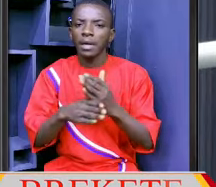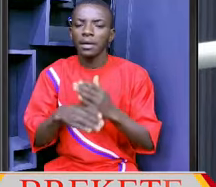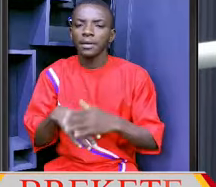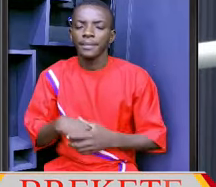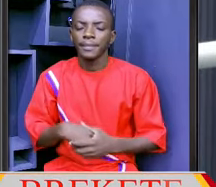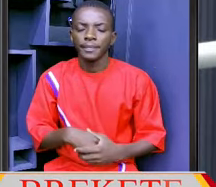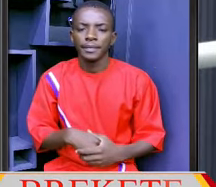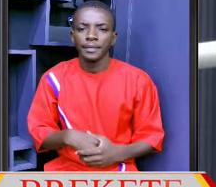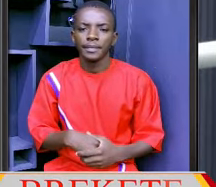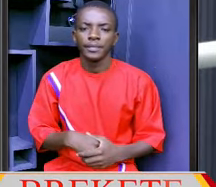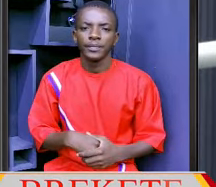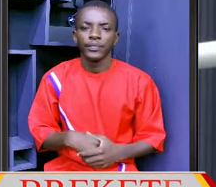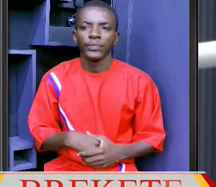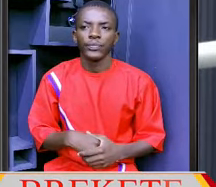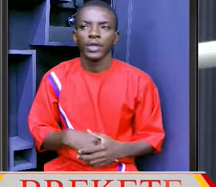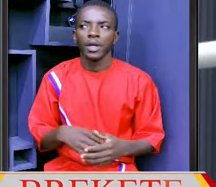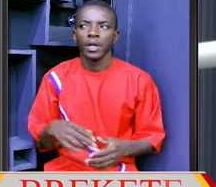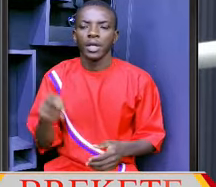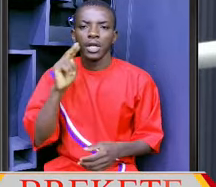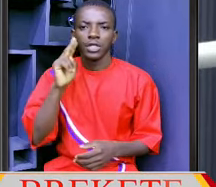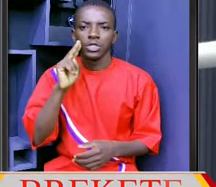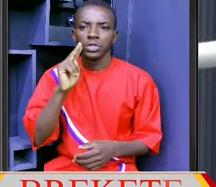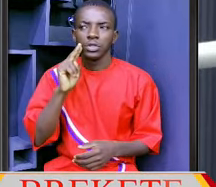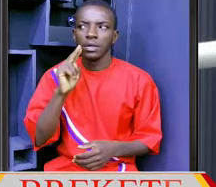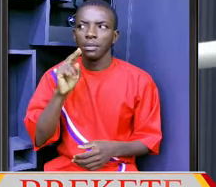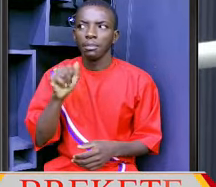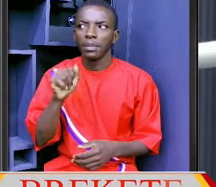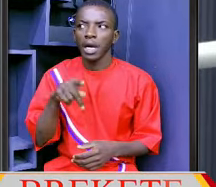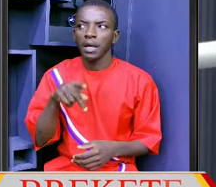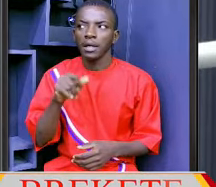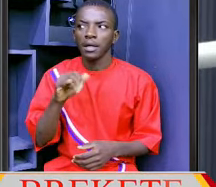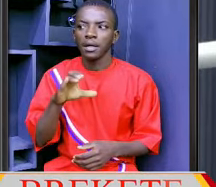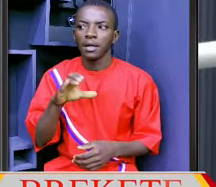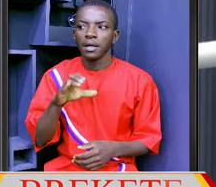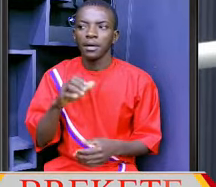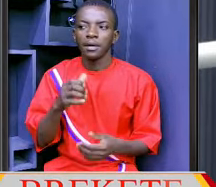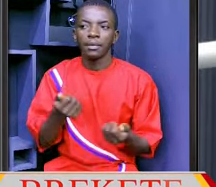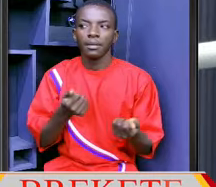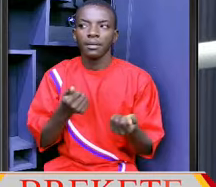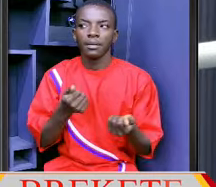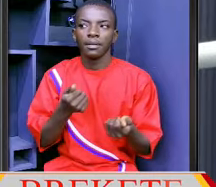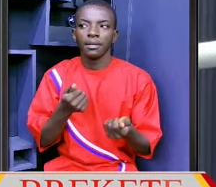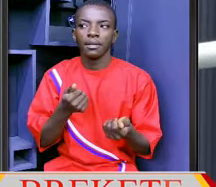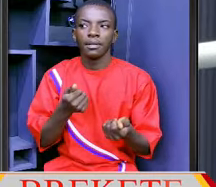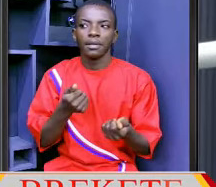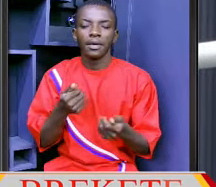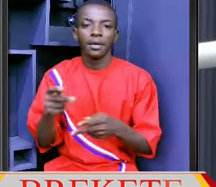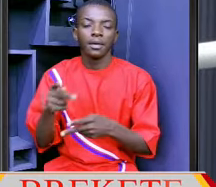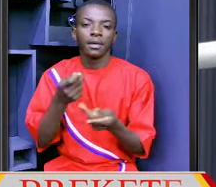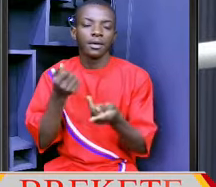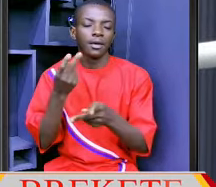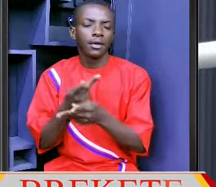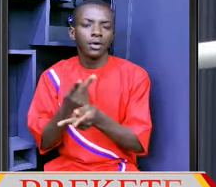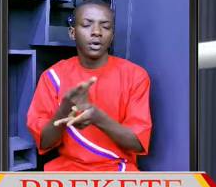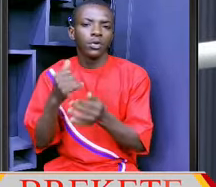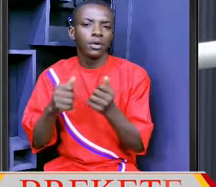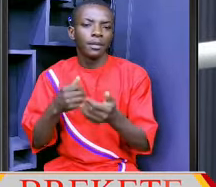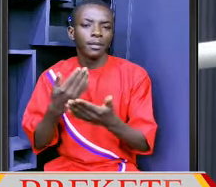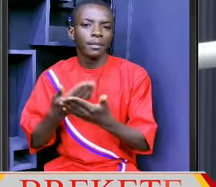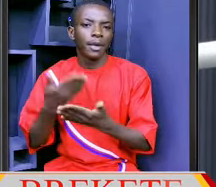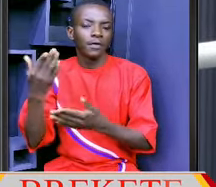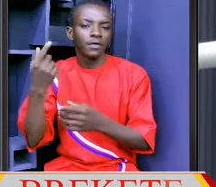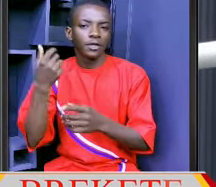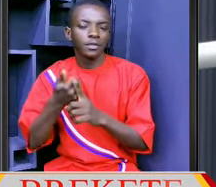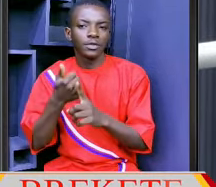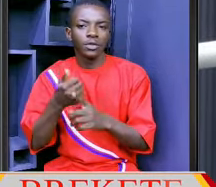car park. As Nigerians be mumu, una no talk anything about the cars where them buy for themselves. One of the